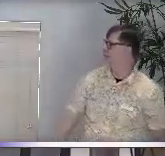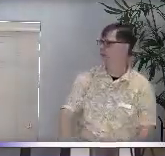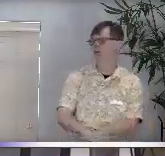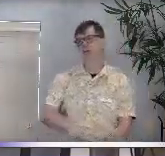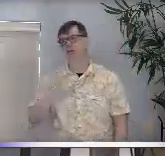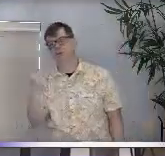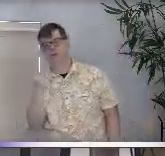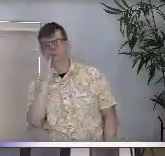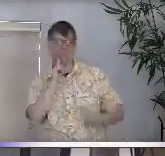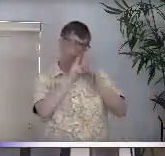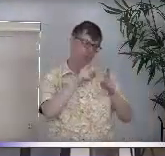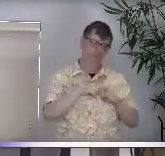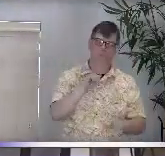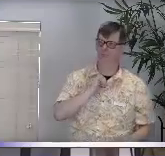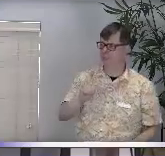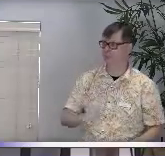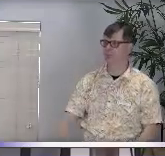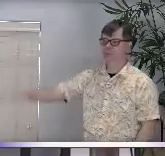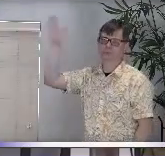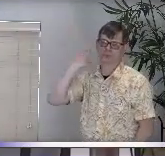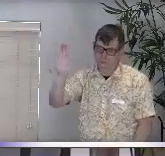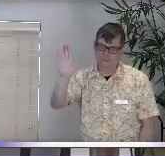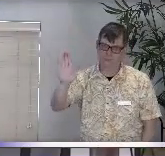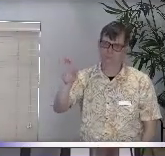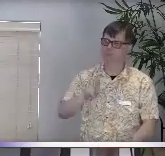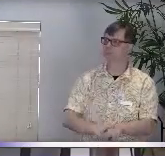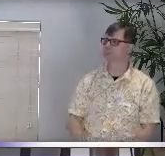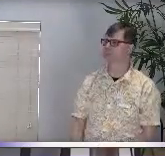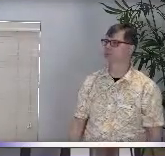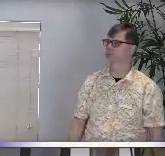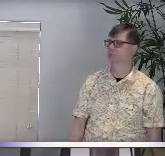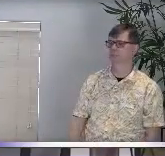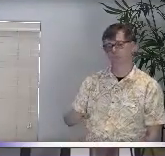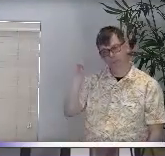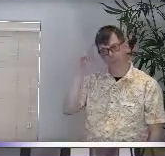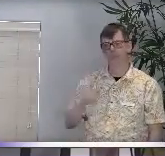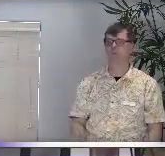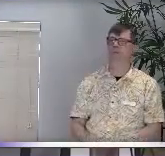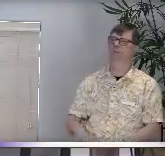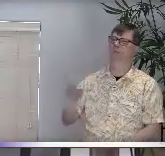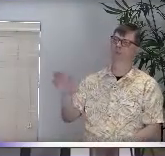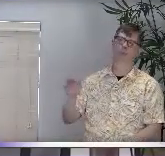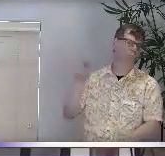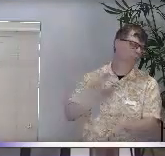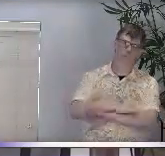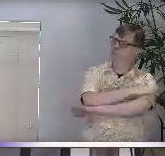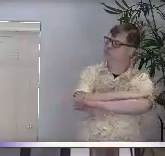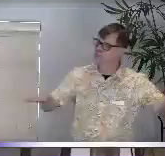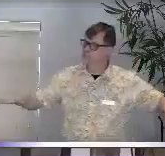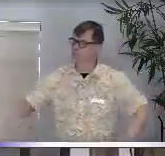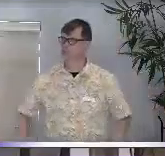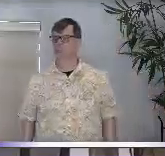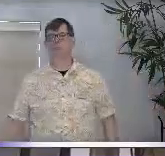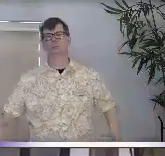teacher recently said to me, "You can stop now." And I thought, well, that's interesting. Okay, I'll stop. And he's like, "No, Tracey, I really want you to